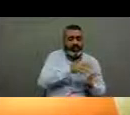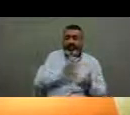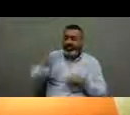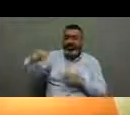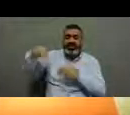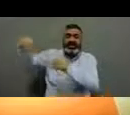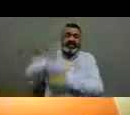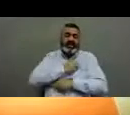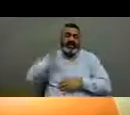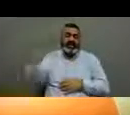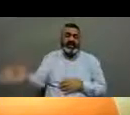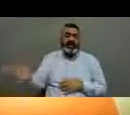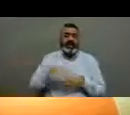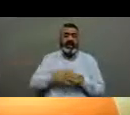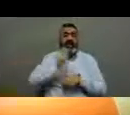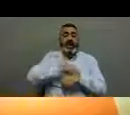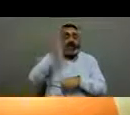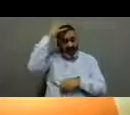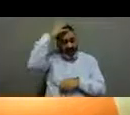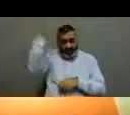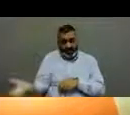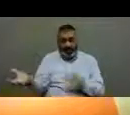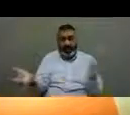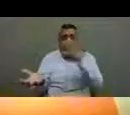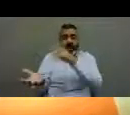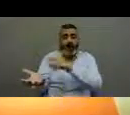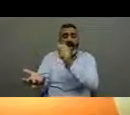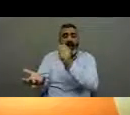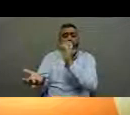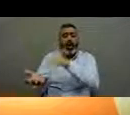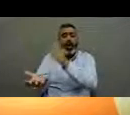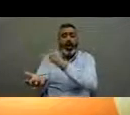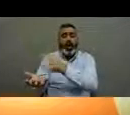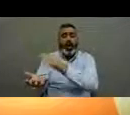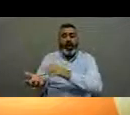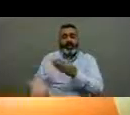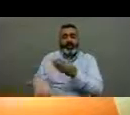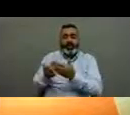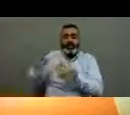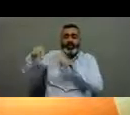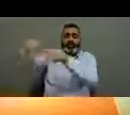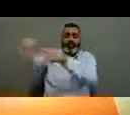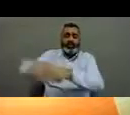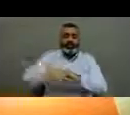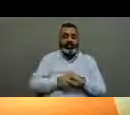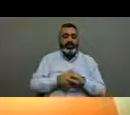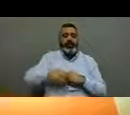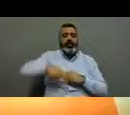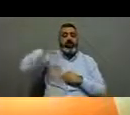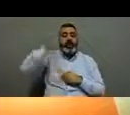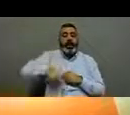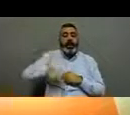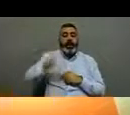and shops for people to drop their small change into. There is talk of founding special homes. But then one day, it dawns